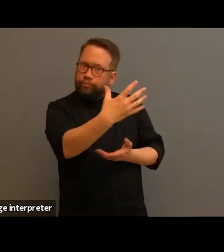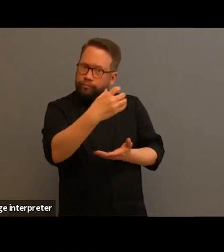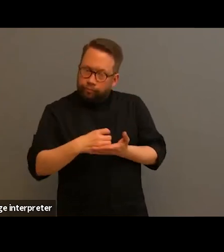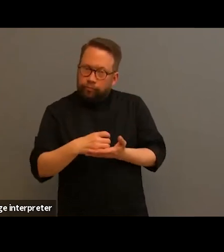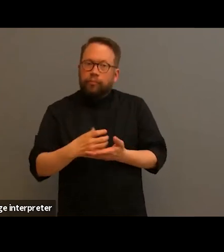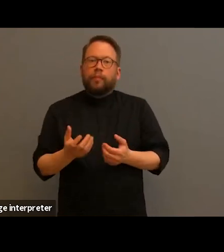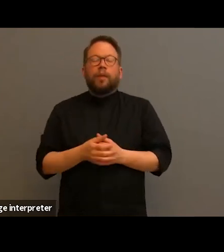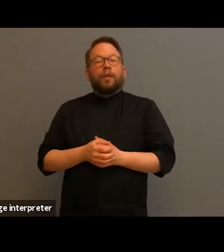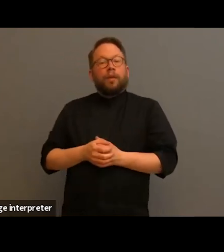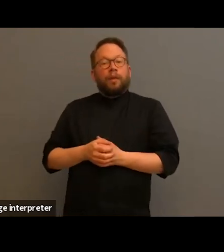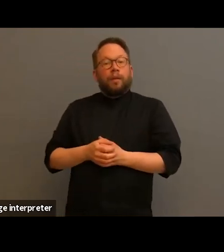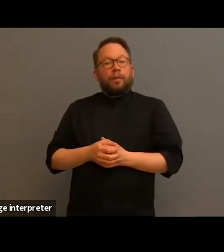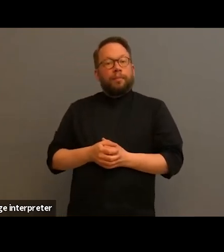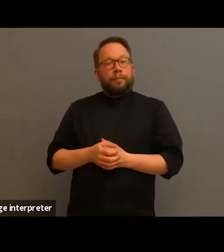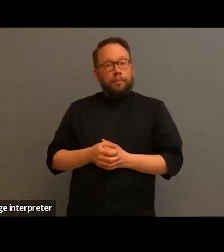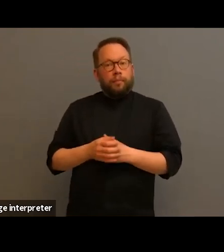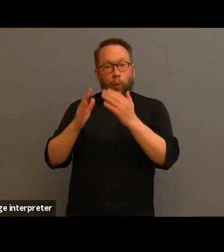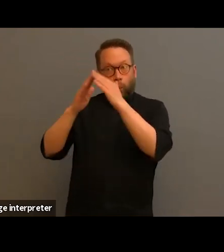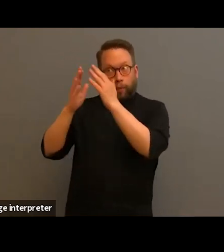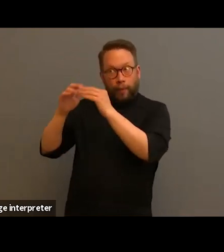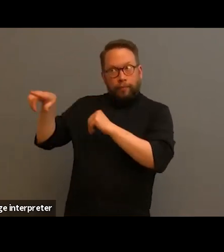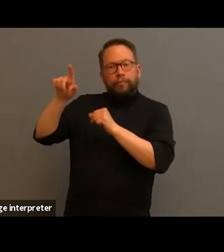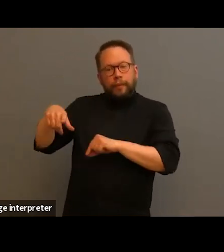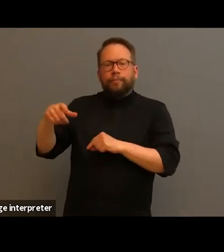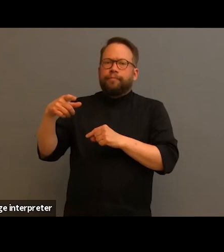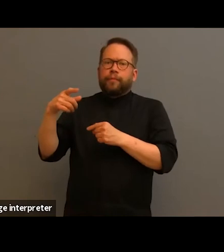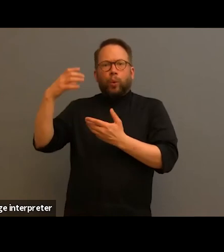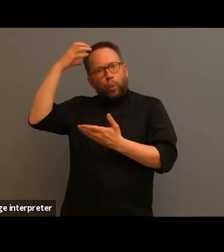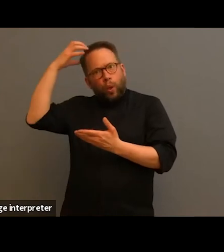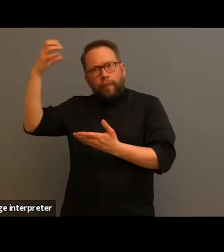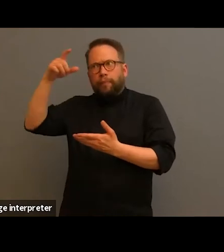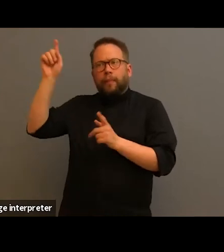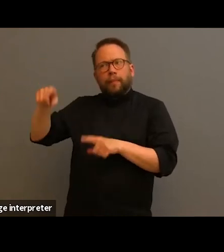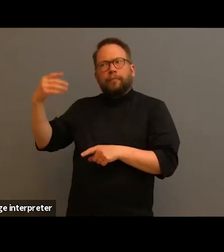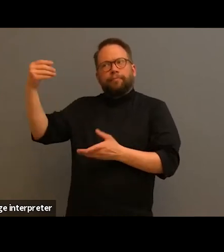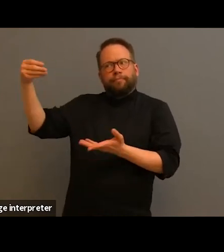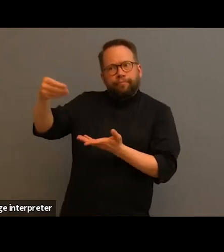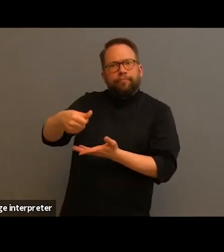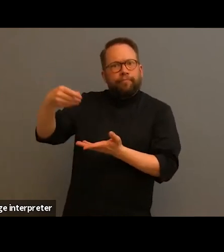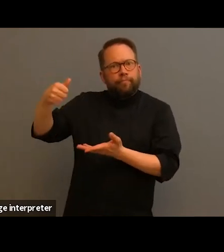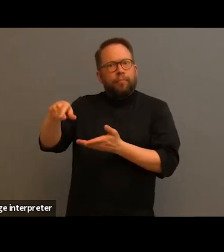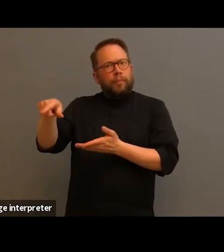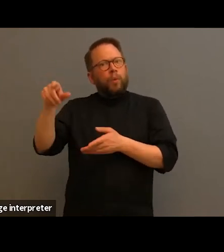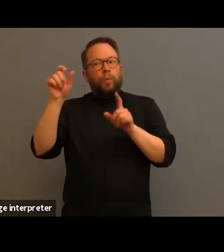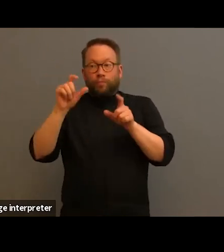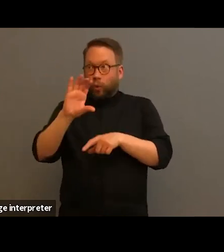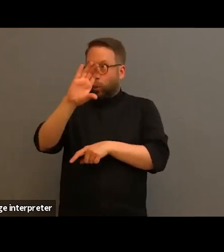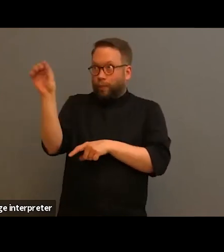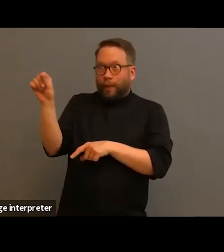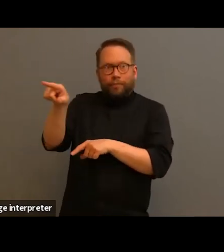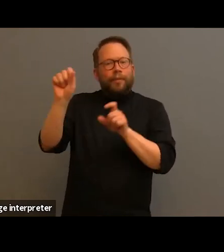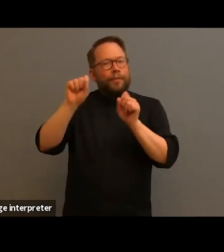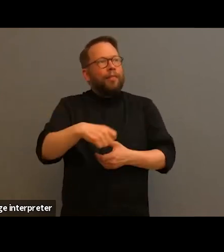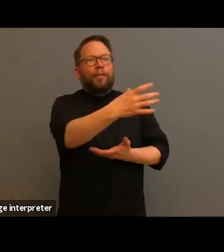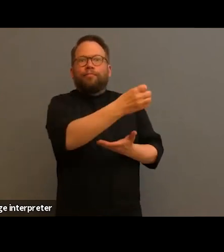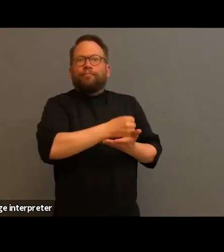to ensure equal access to workplaces. Universal design combined with specific